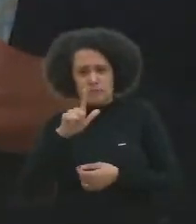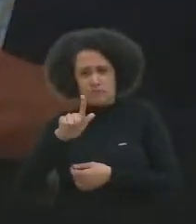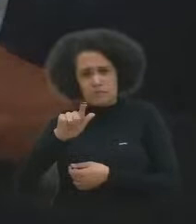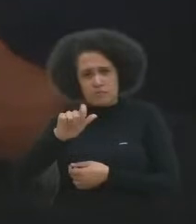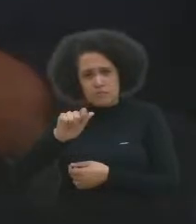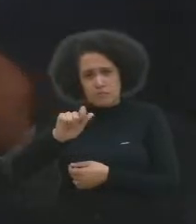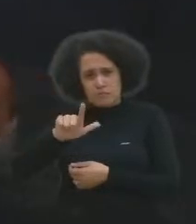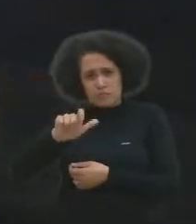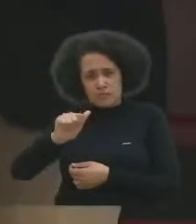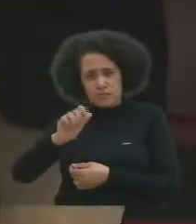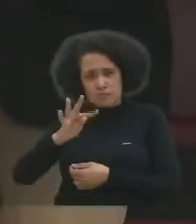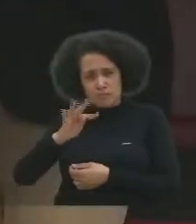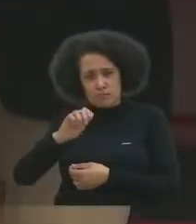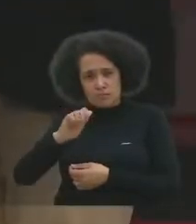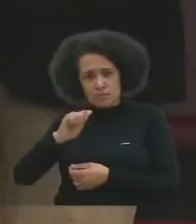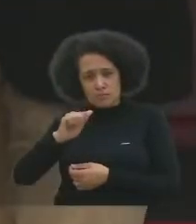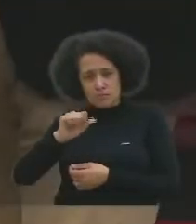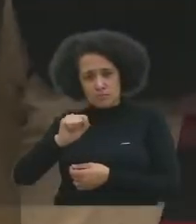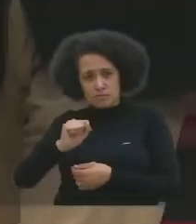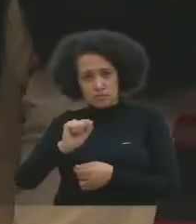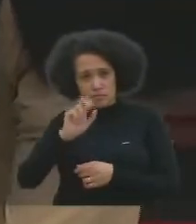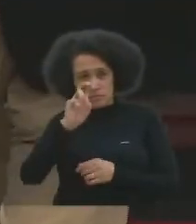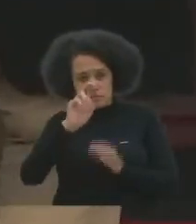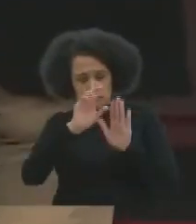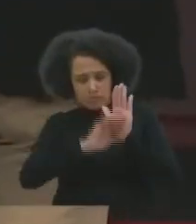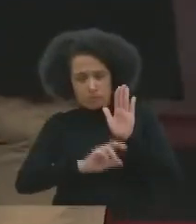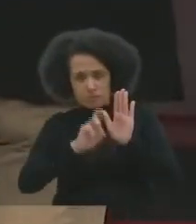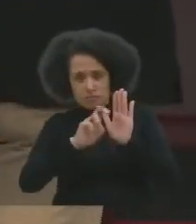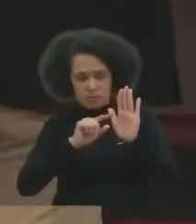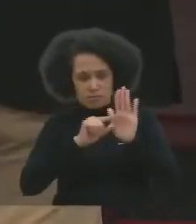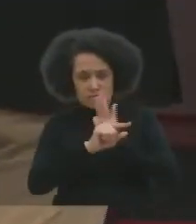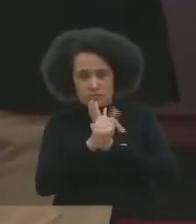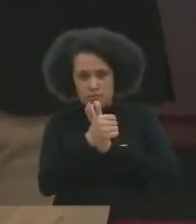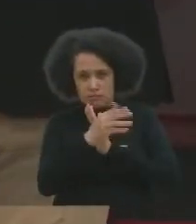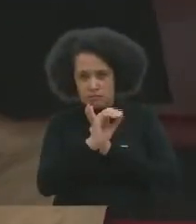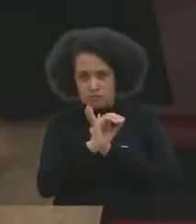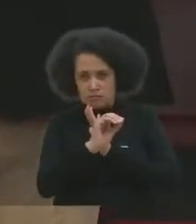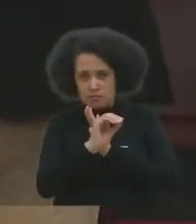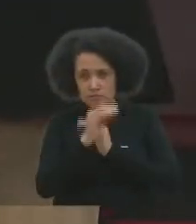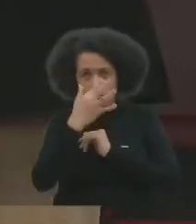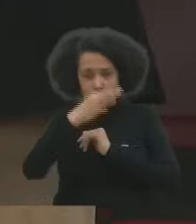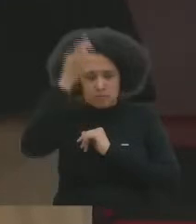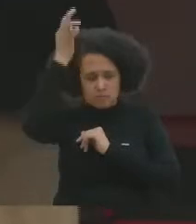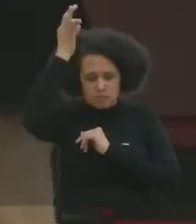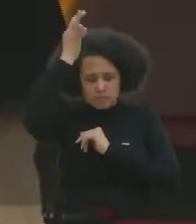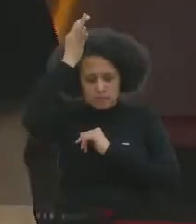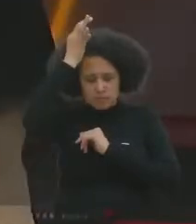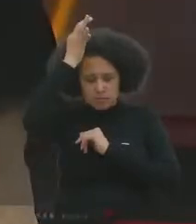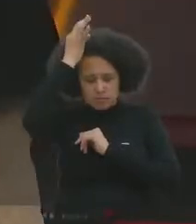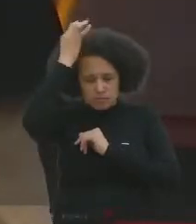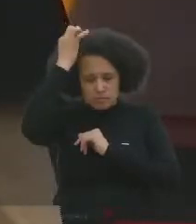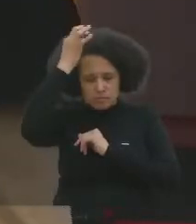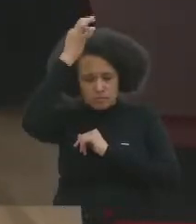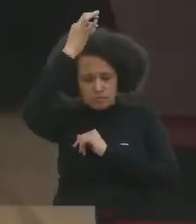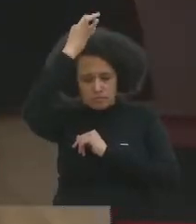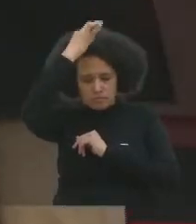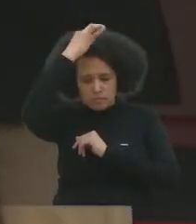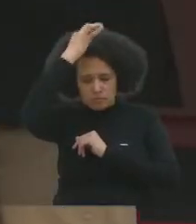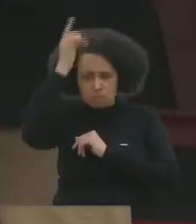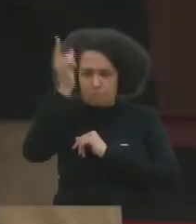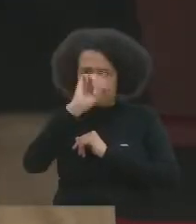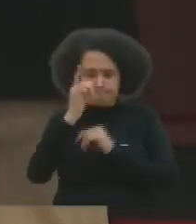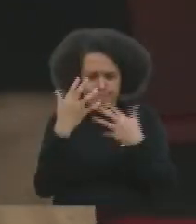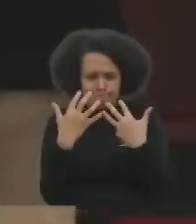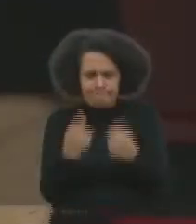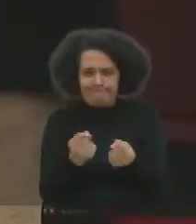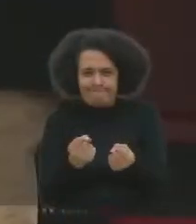5:10 que o espírito ele não se submete, a carne não se submete ao espírito. Não